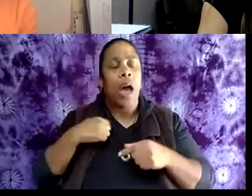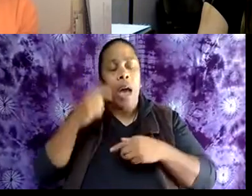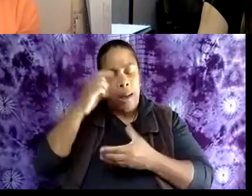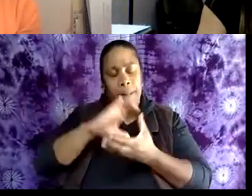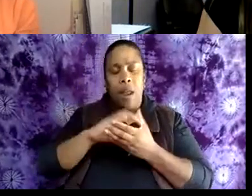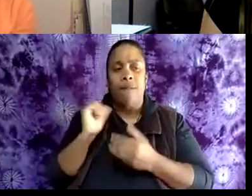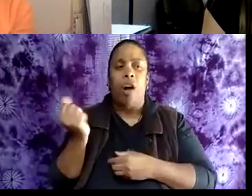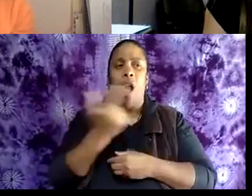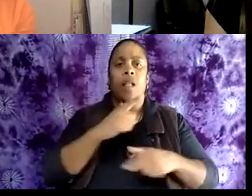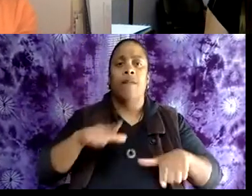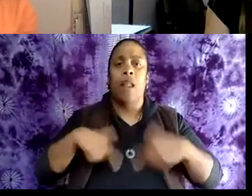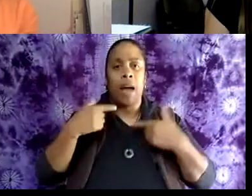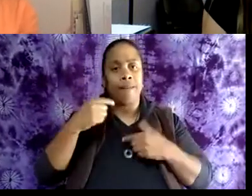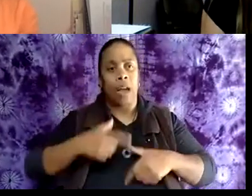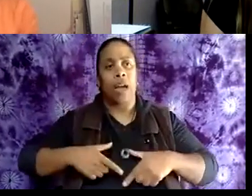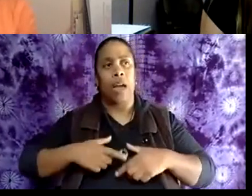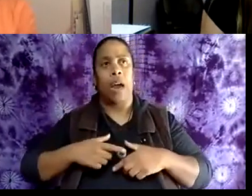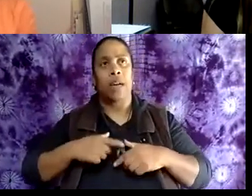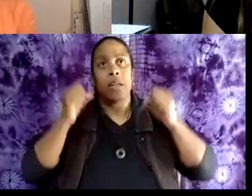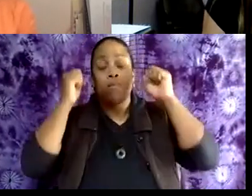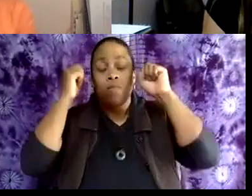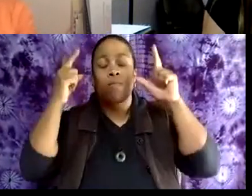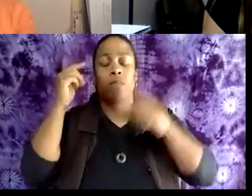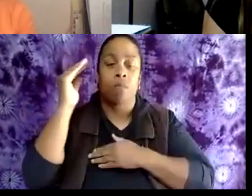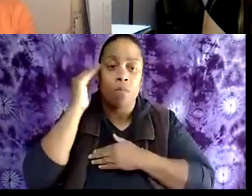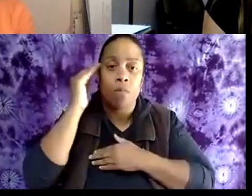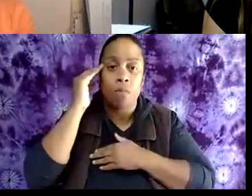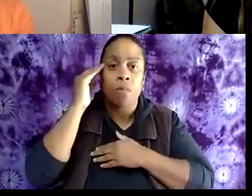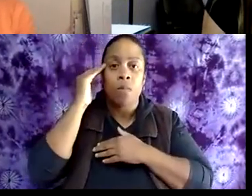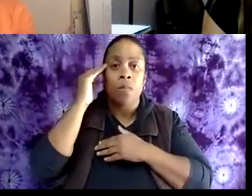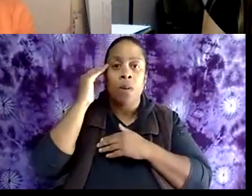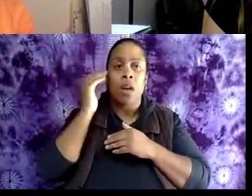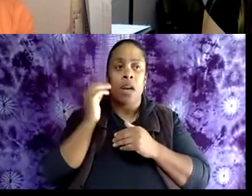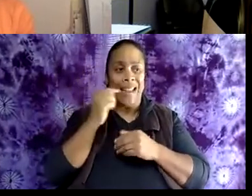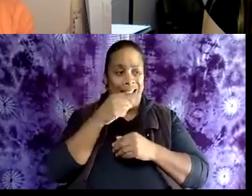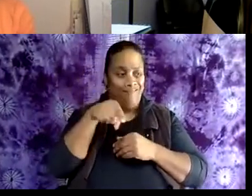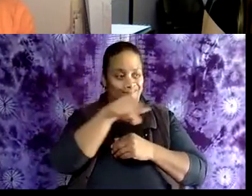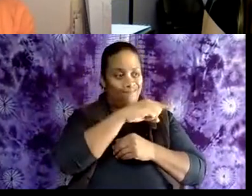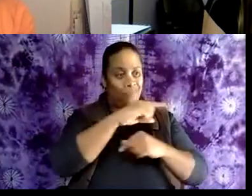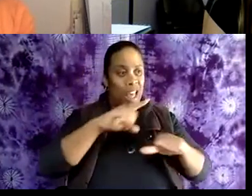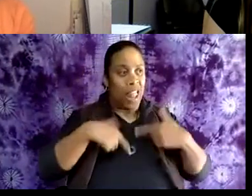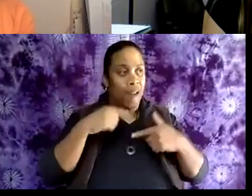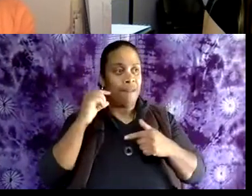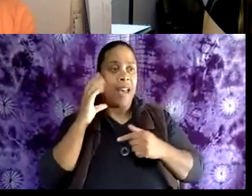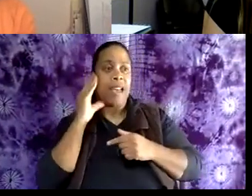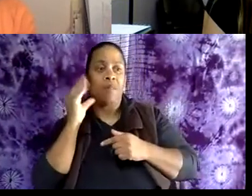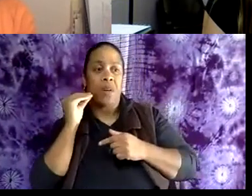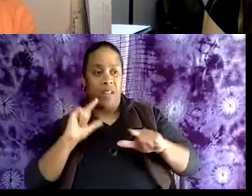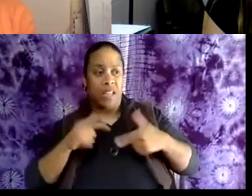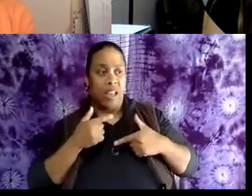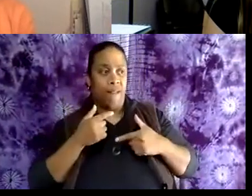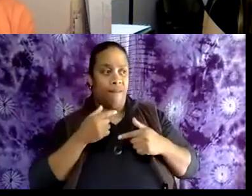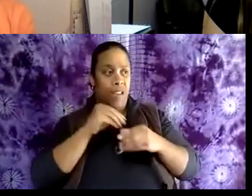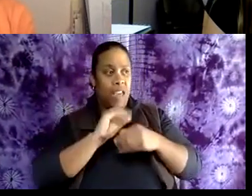sentient and experiences and is conscious of that experience in the same way, in its own way, as we are. And so I